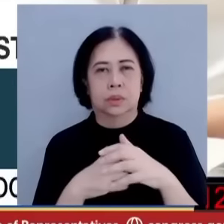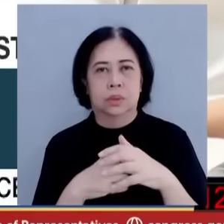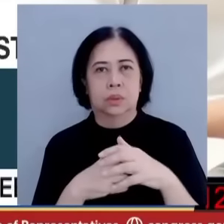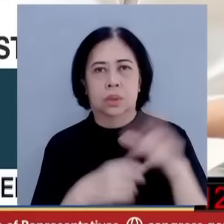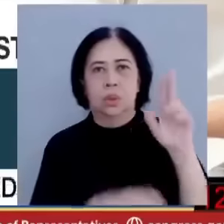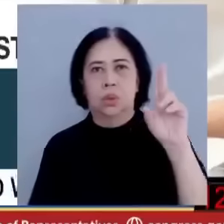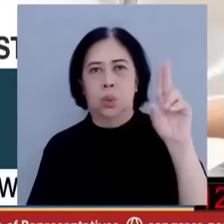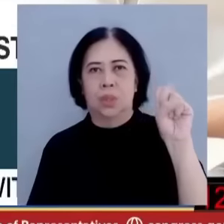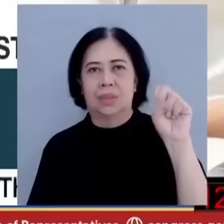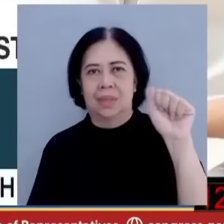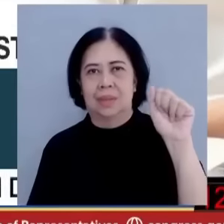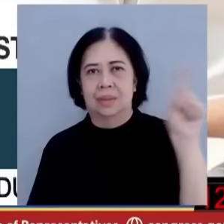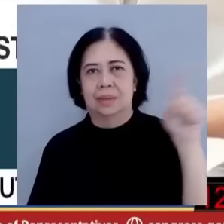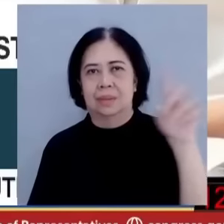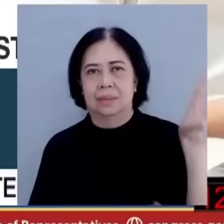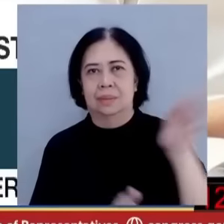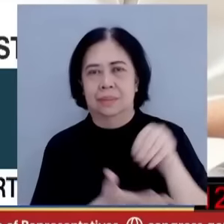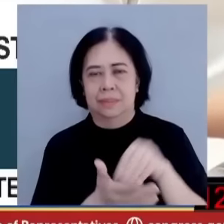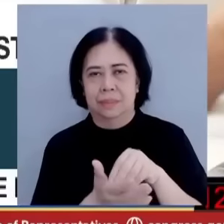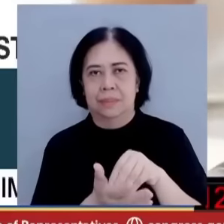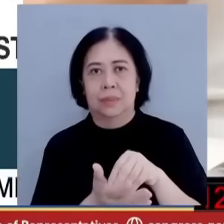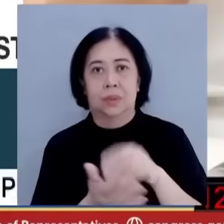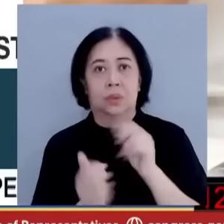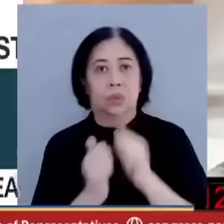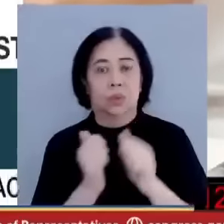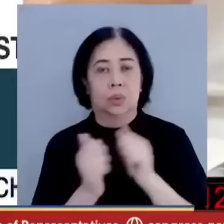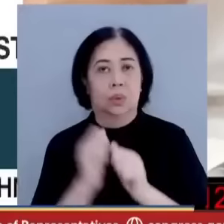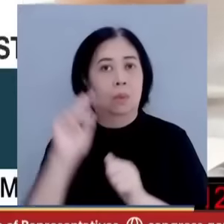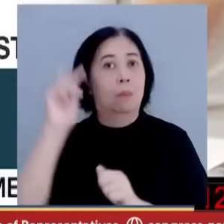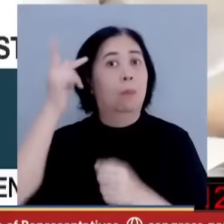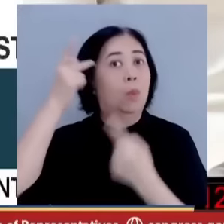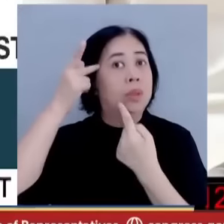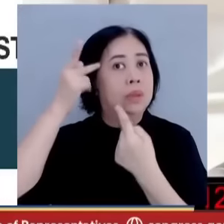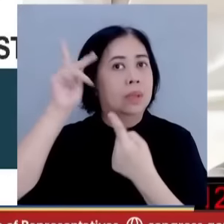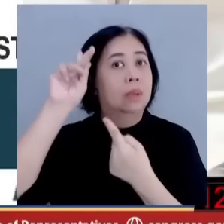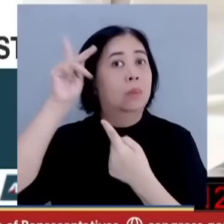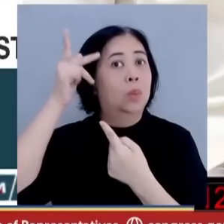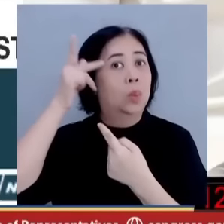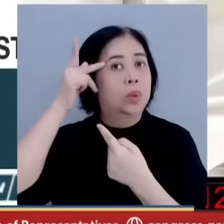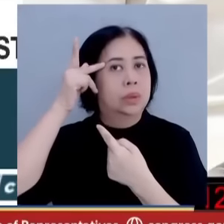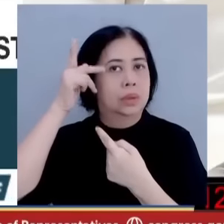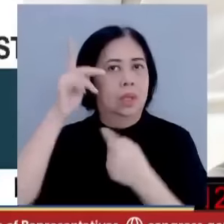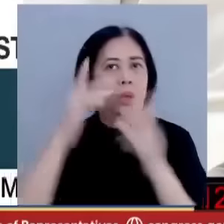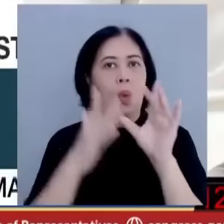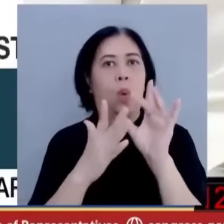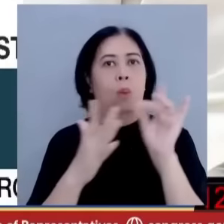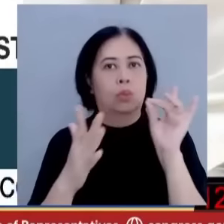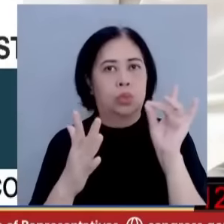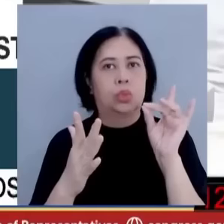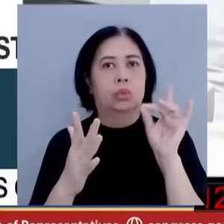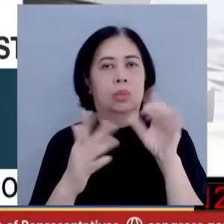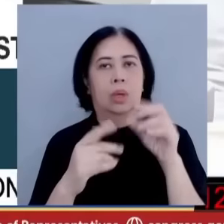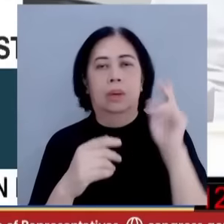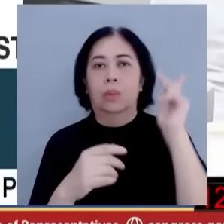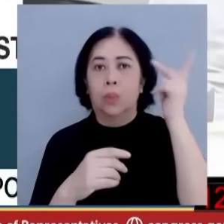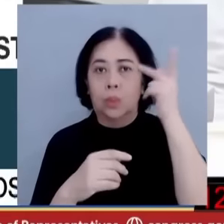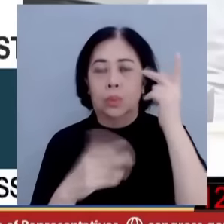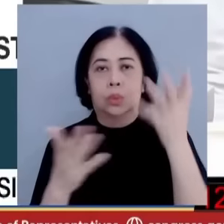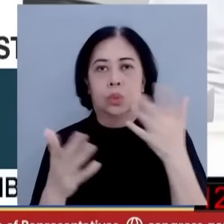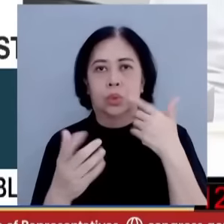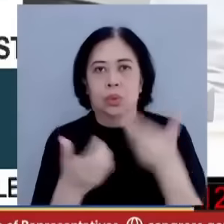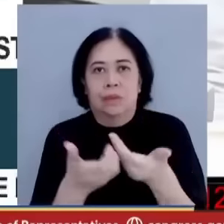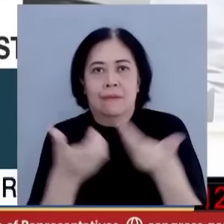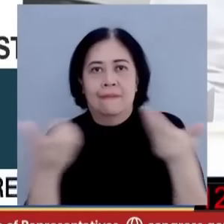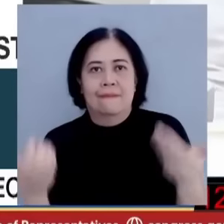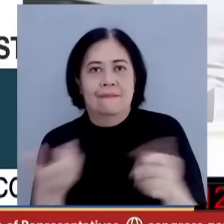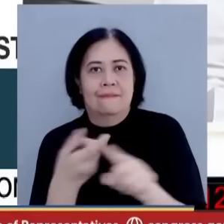of America, it is defined really as a political option or the political mechanism. Again, that's why I distinguish it from